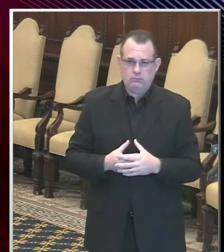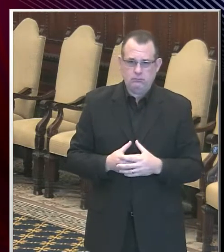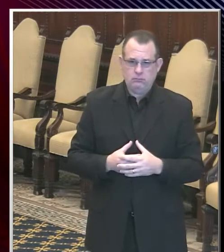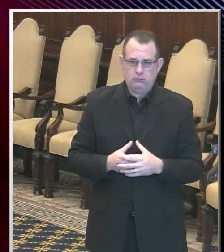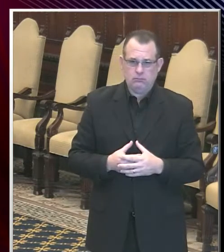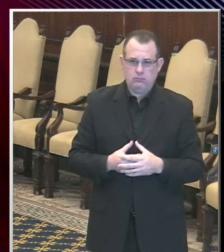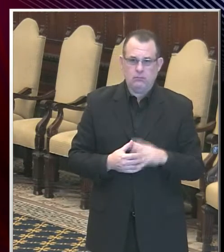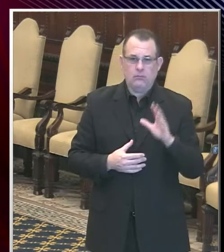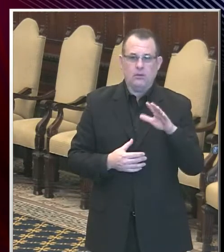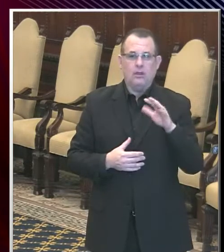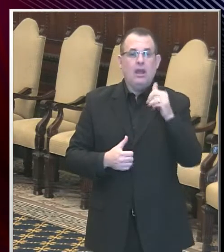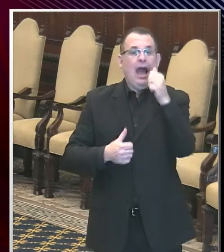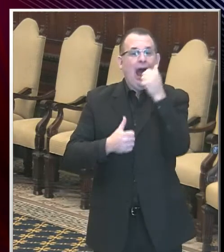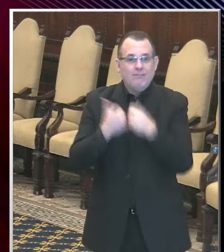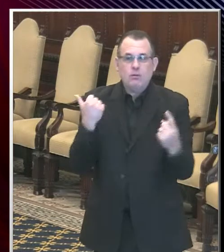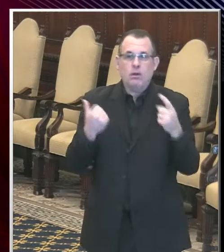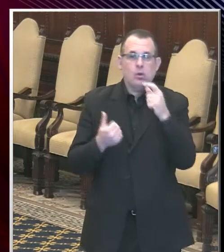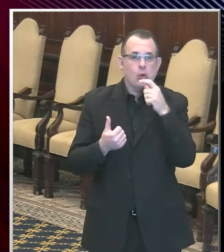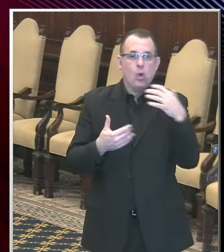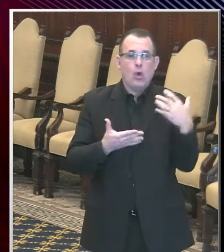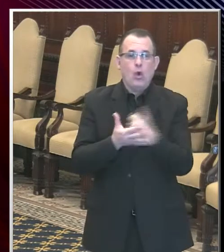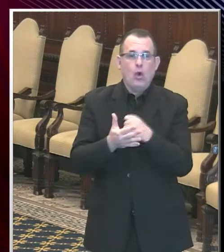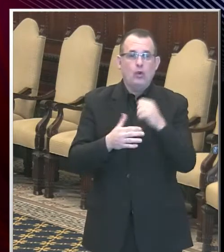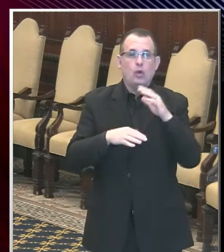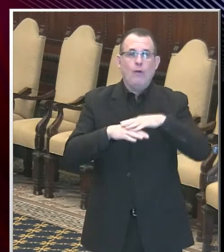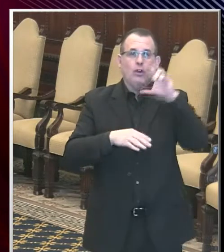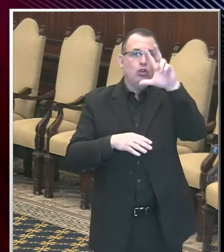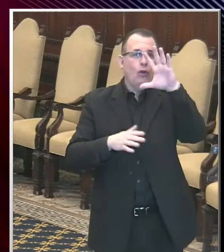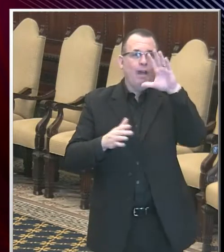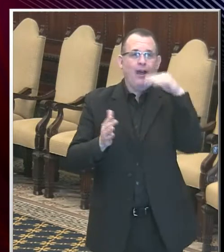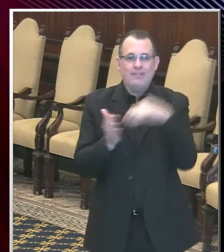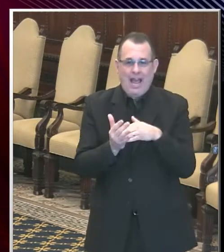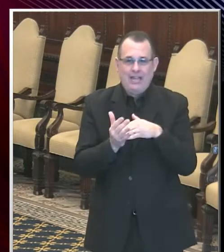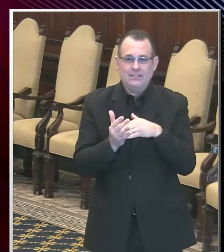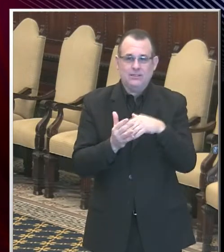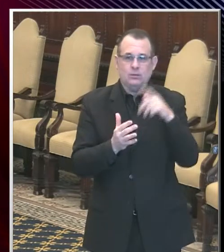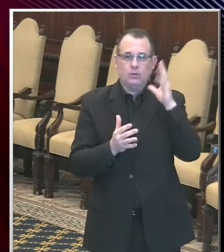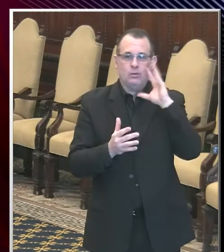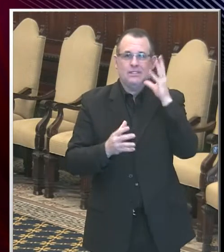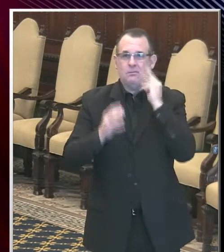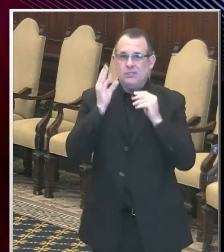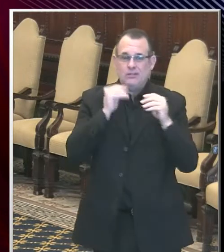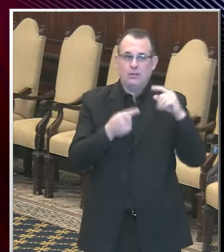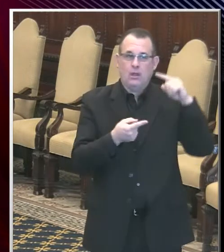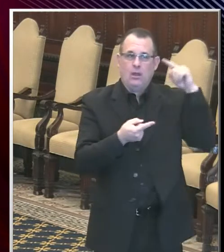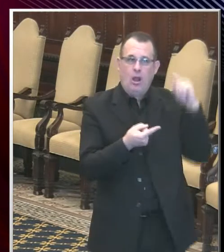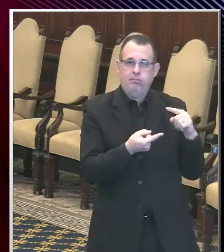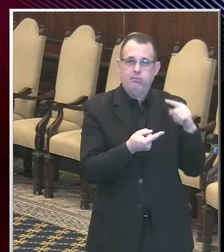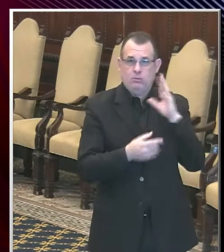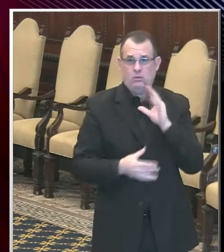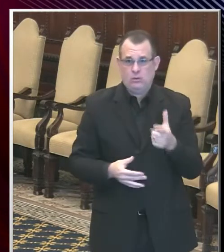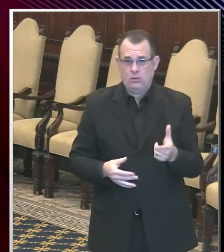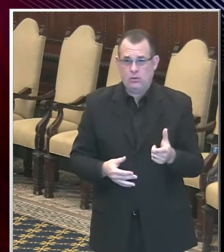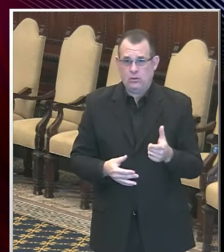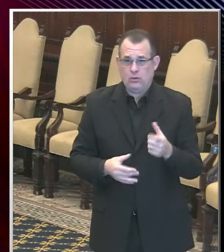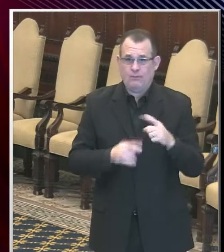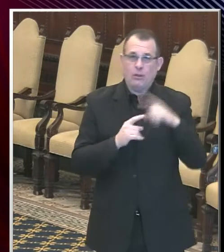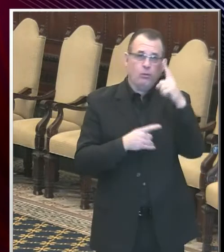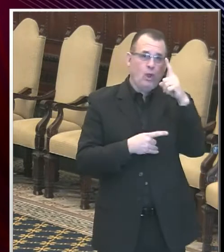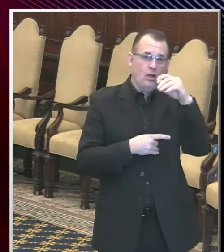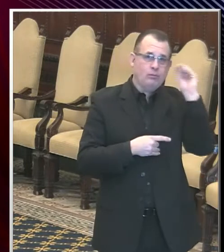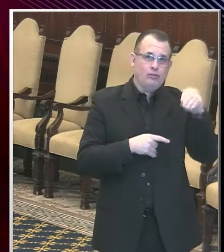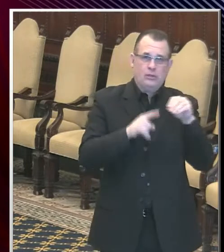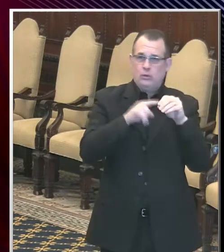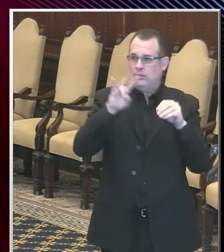Everyone making over $35,000 a year will experience a wage reduction from 1% to 7% based